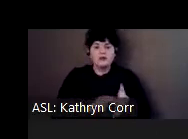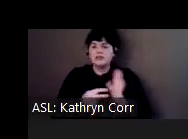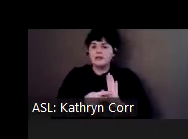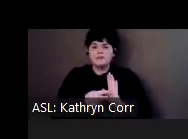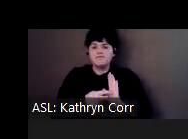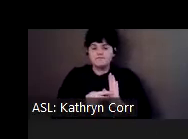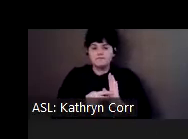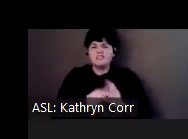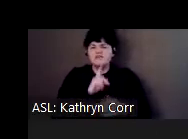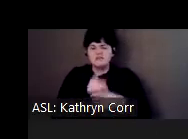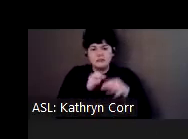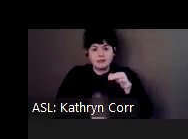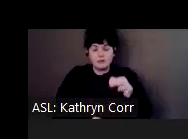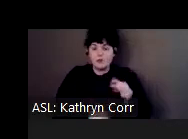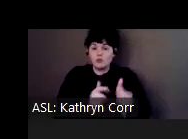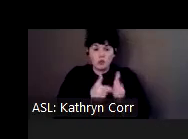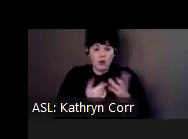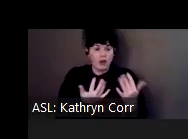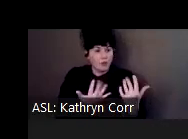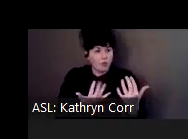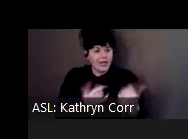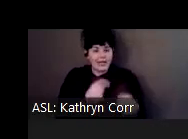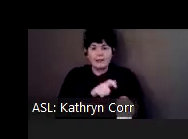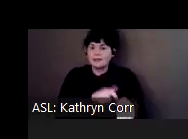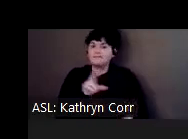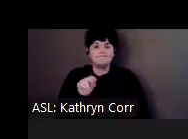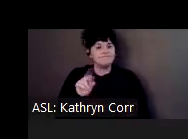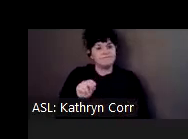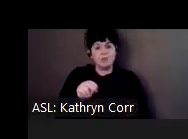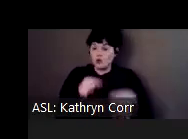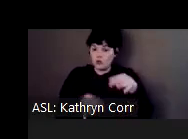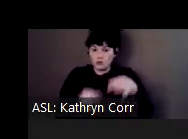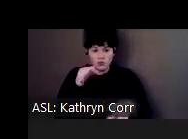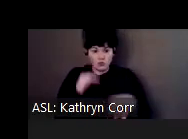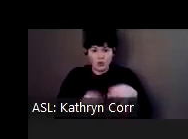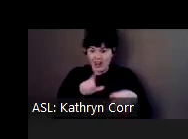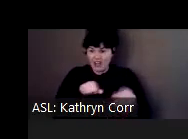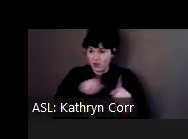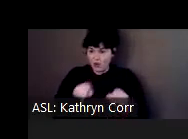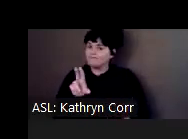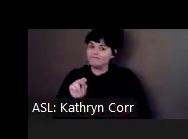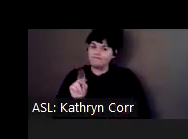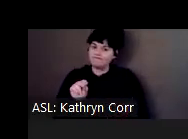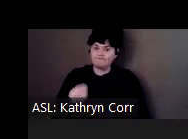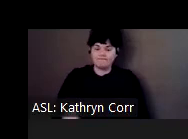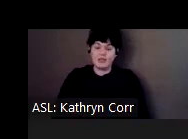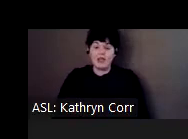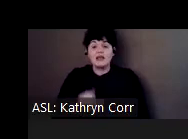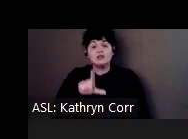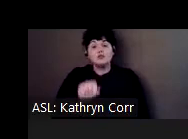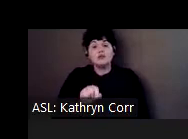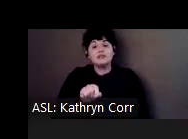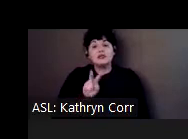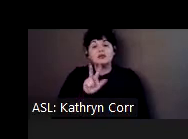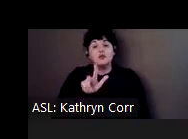waiting period and does not even require a court hearing. In 2023, this year now,